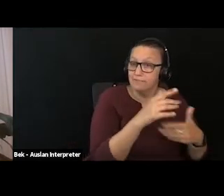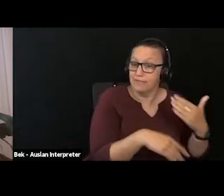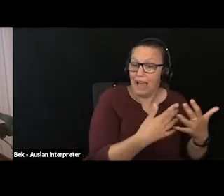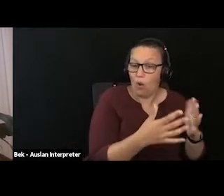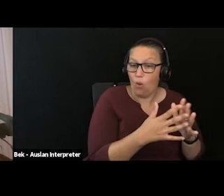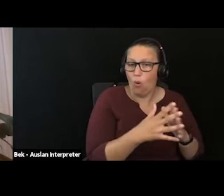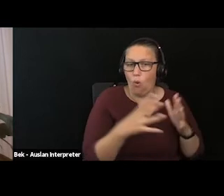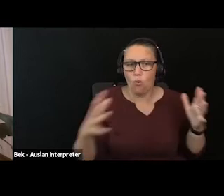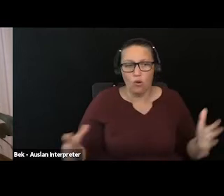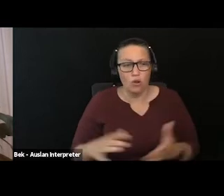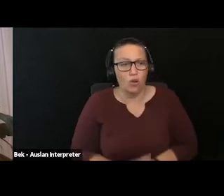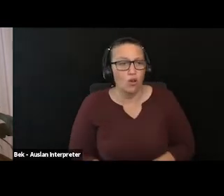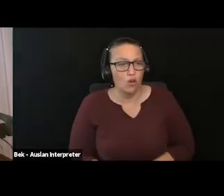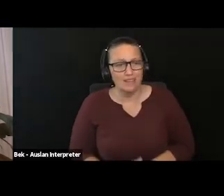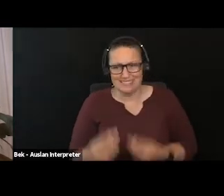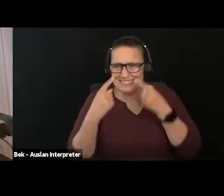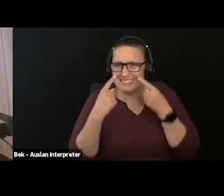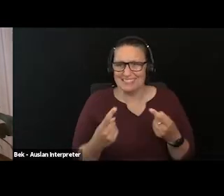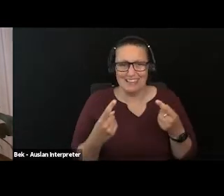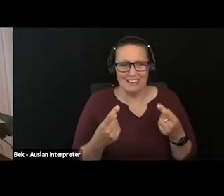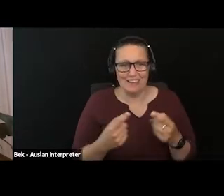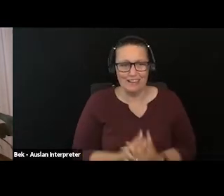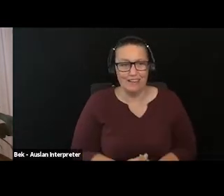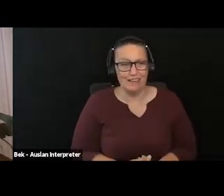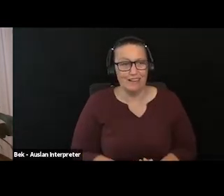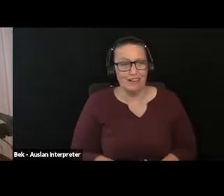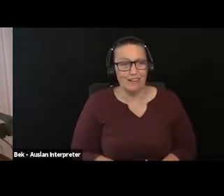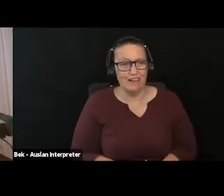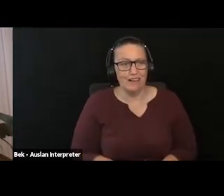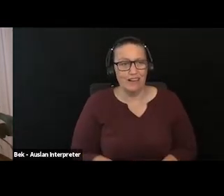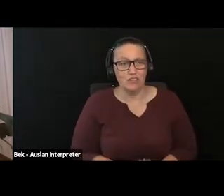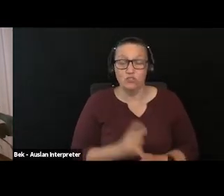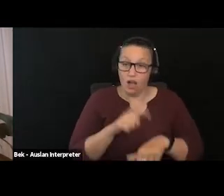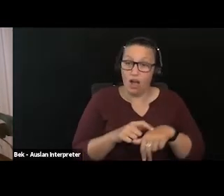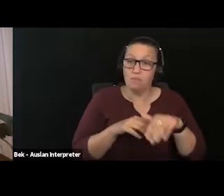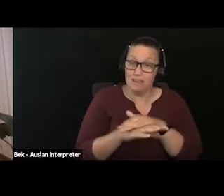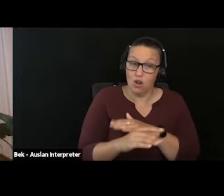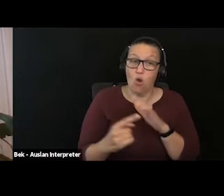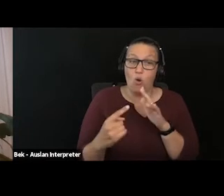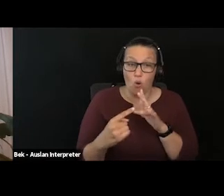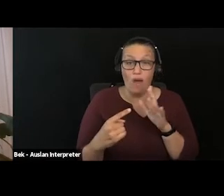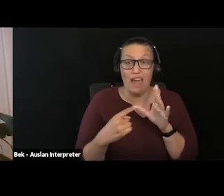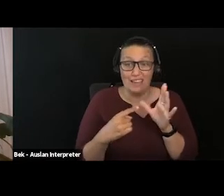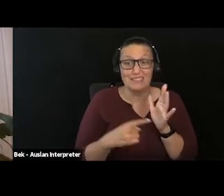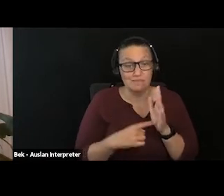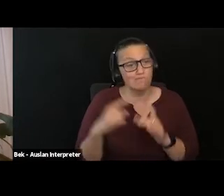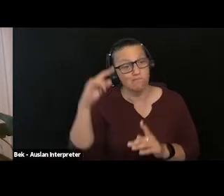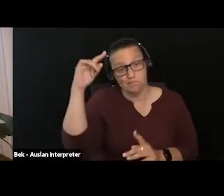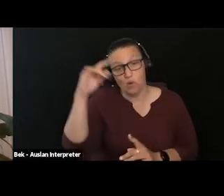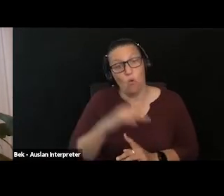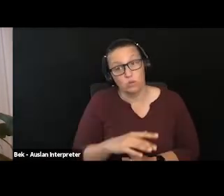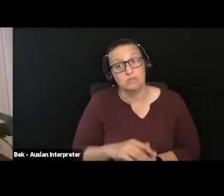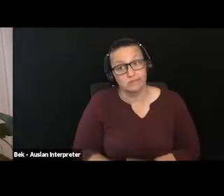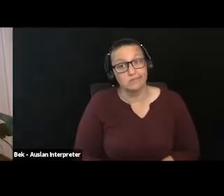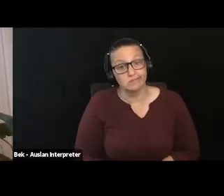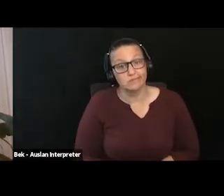can see is that the time that you spend in OAT matters. So the more time,